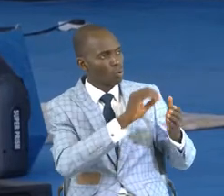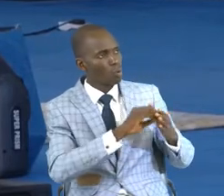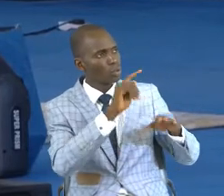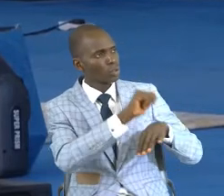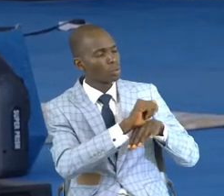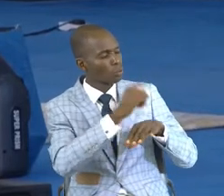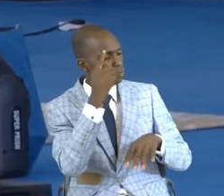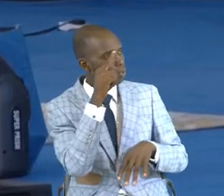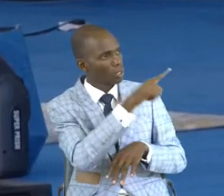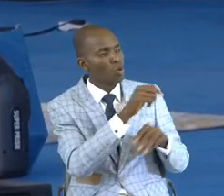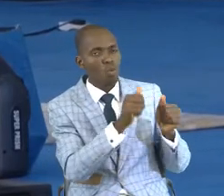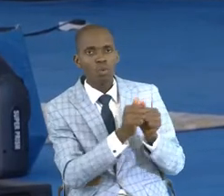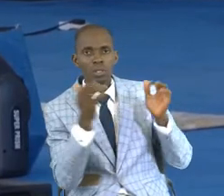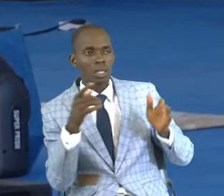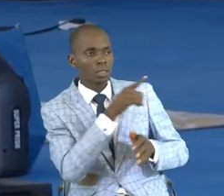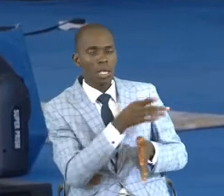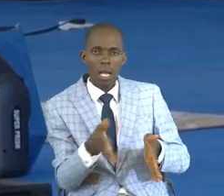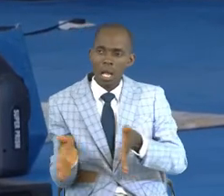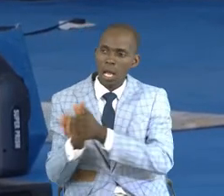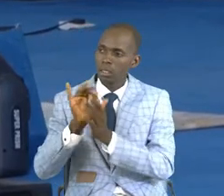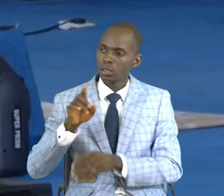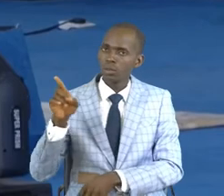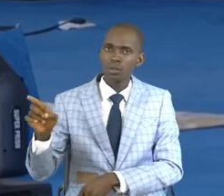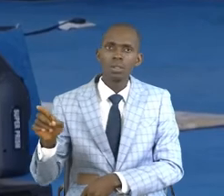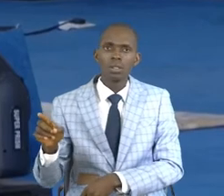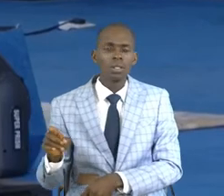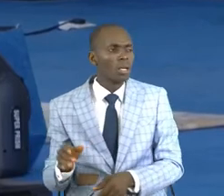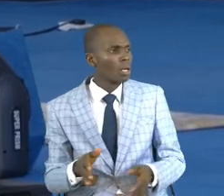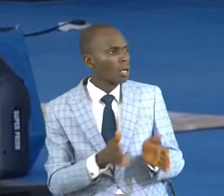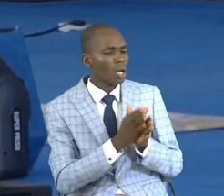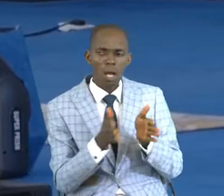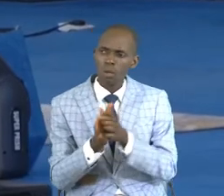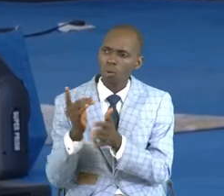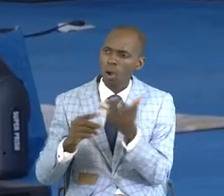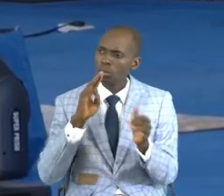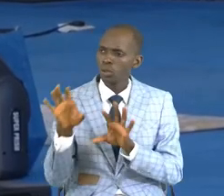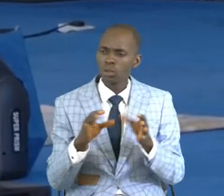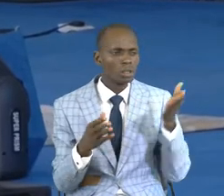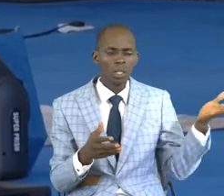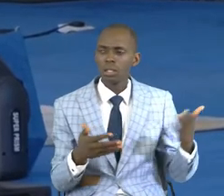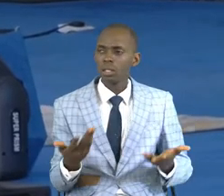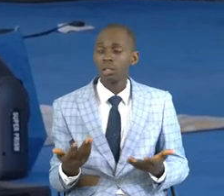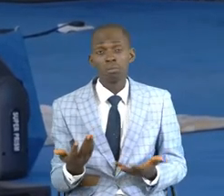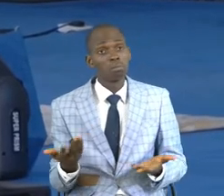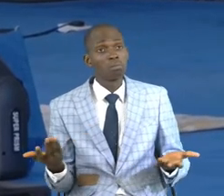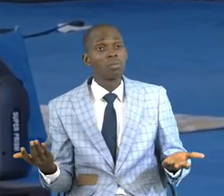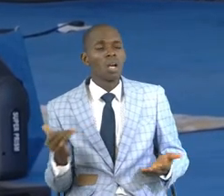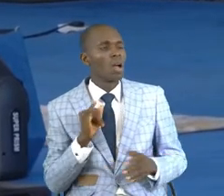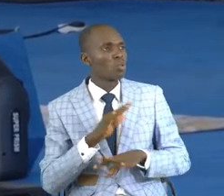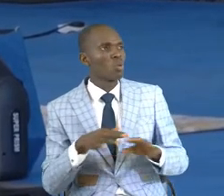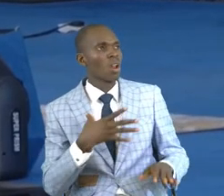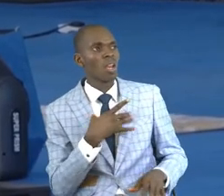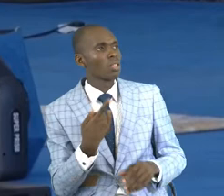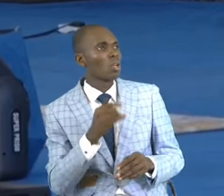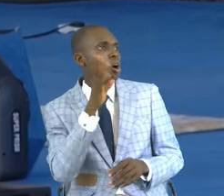them asking you. They come and they say, what are you doing there? Well, I don't like the color of this temple. Is